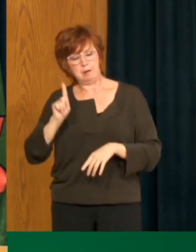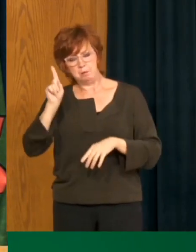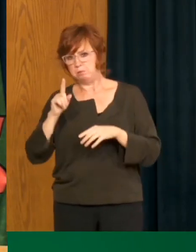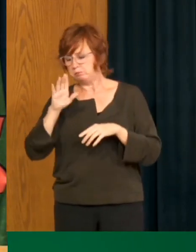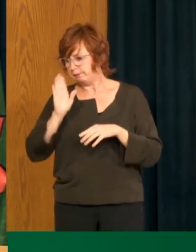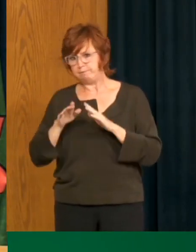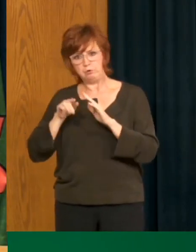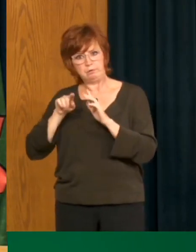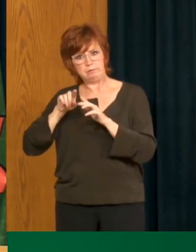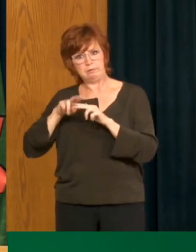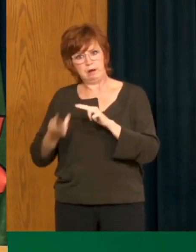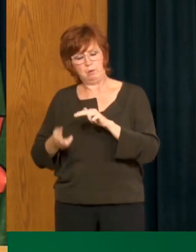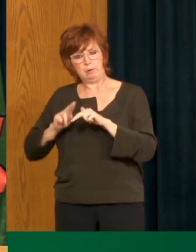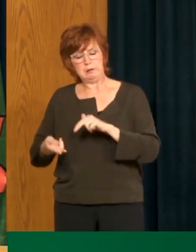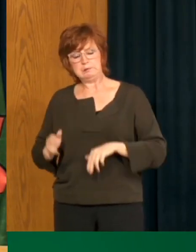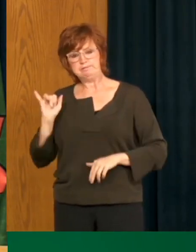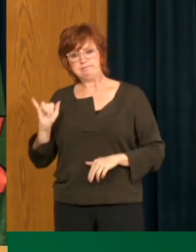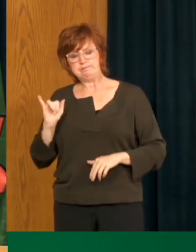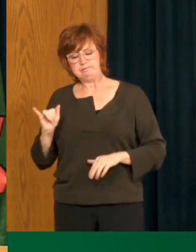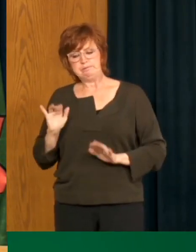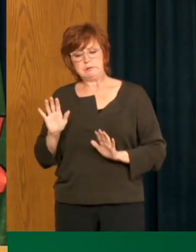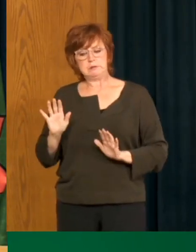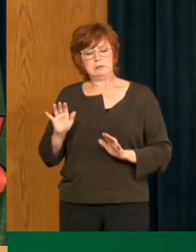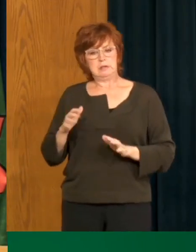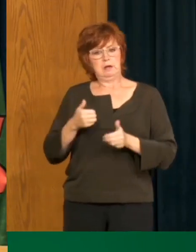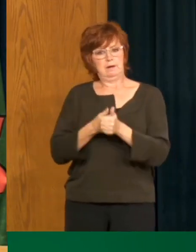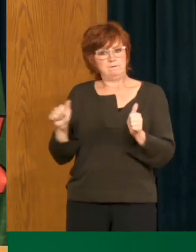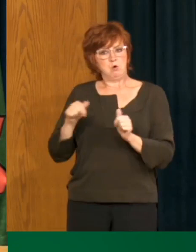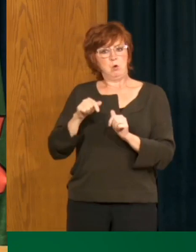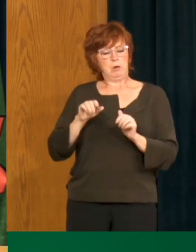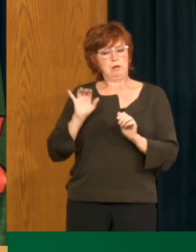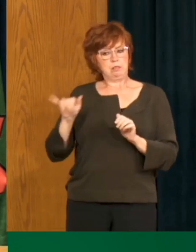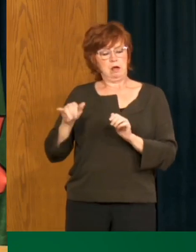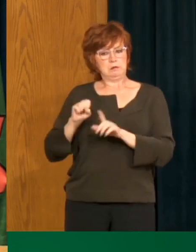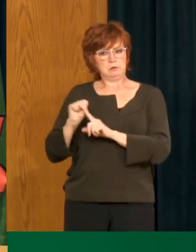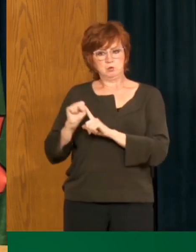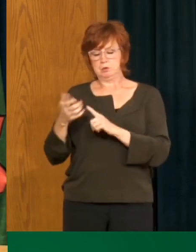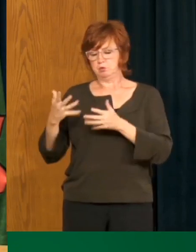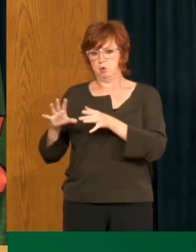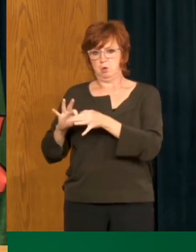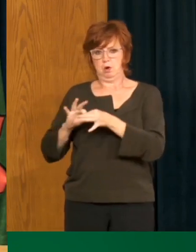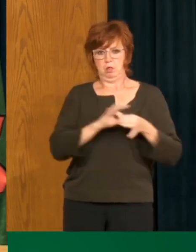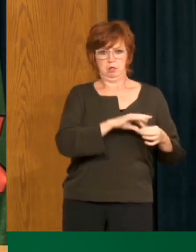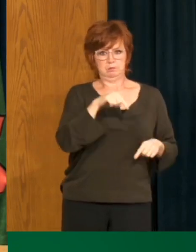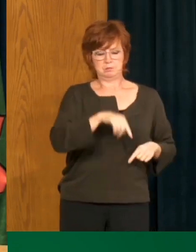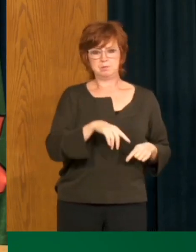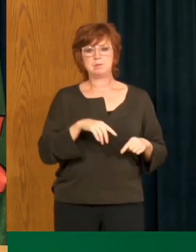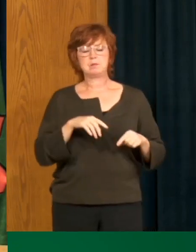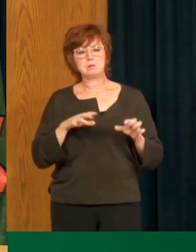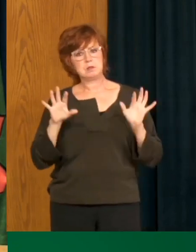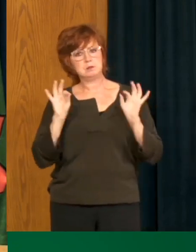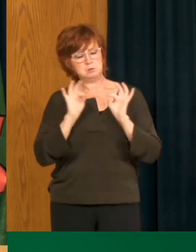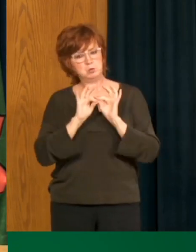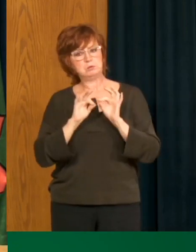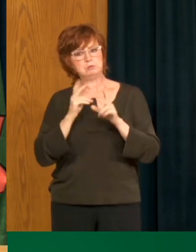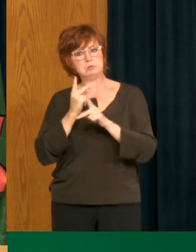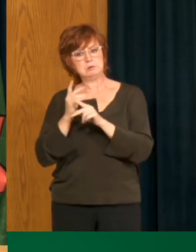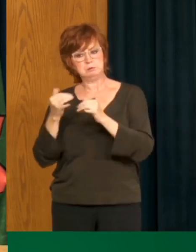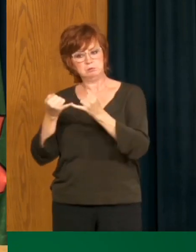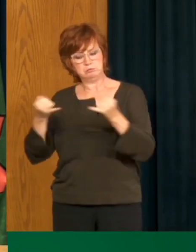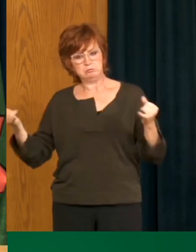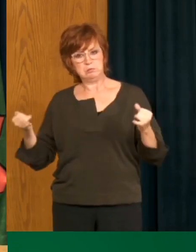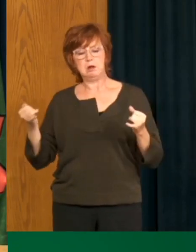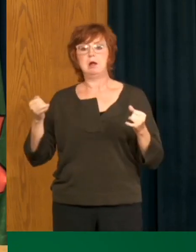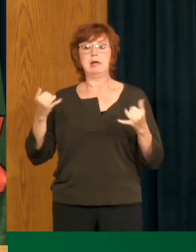type of a situation here. So the Canada-U.S. border should stay closed to non-essential travel for the foreseeable future, at least out to August